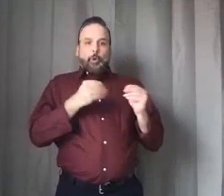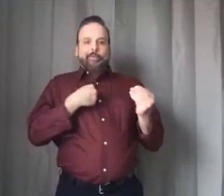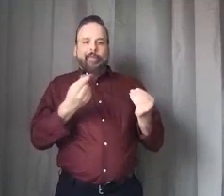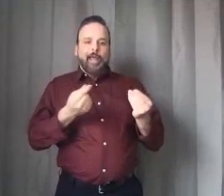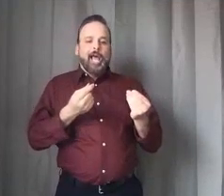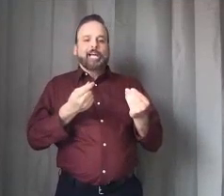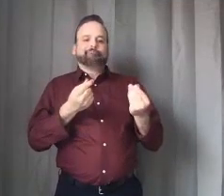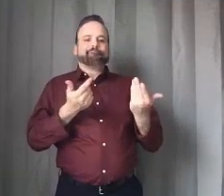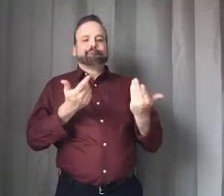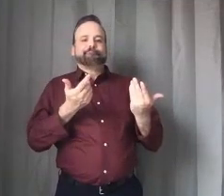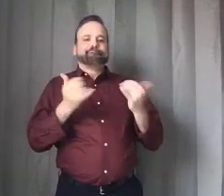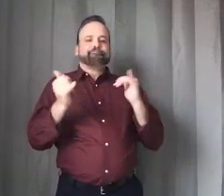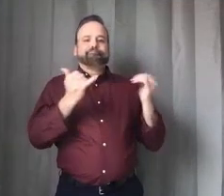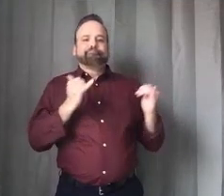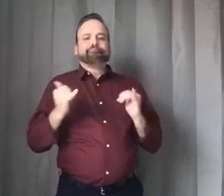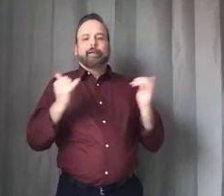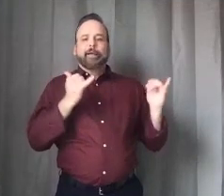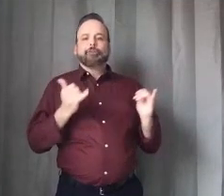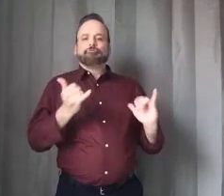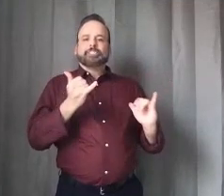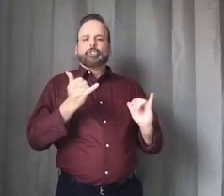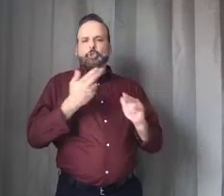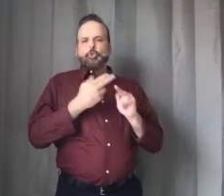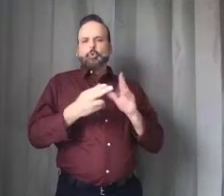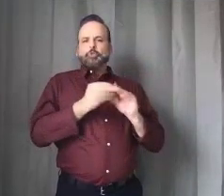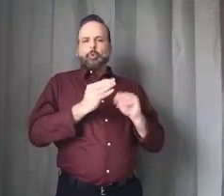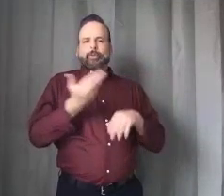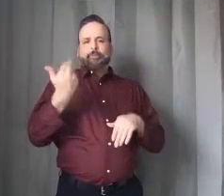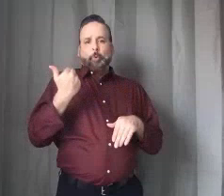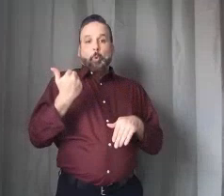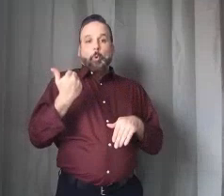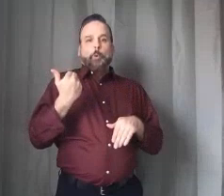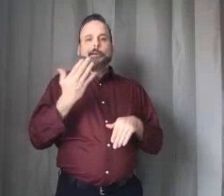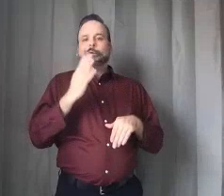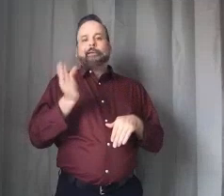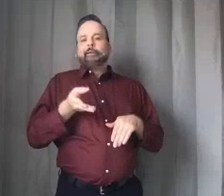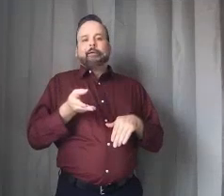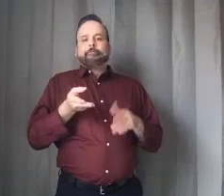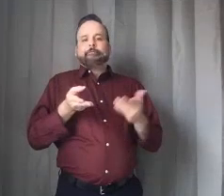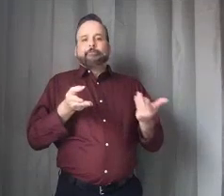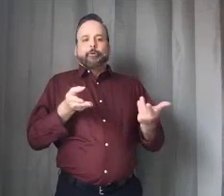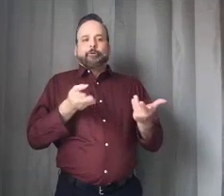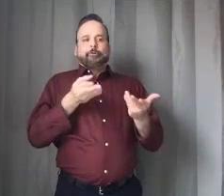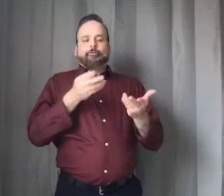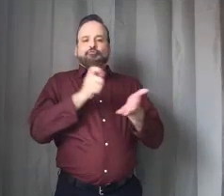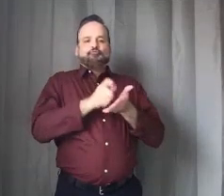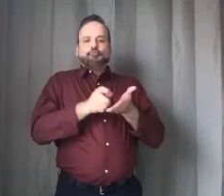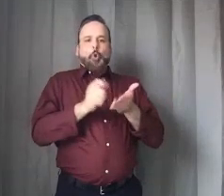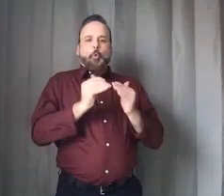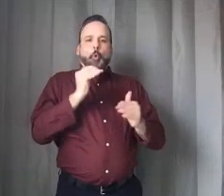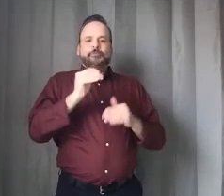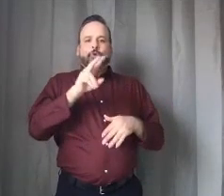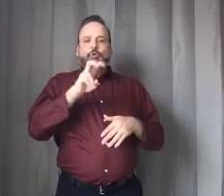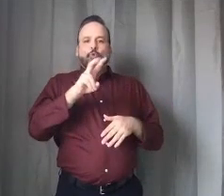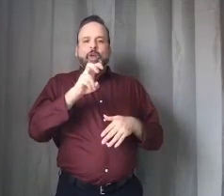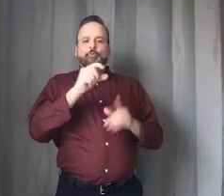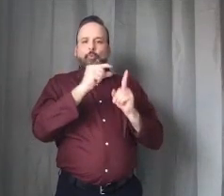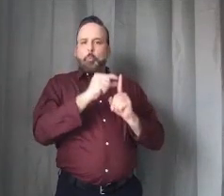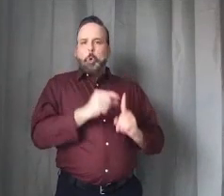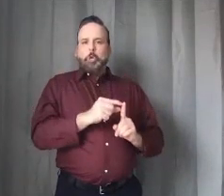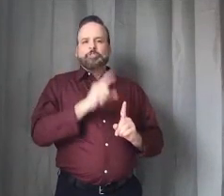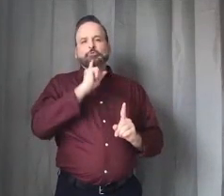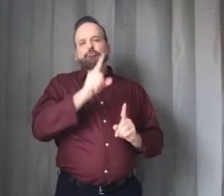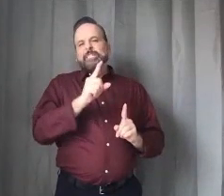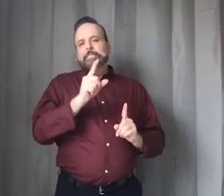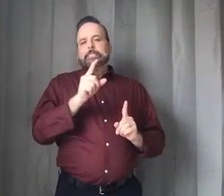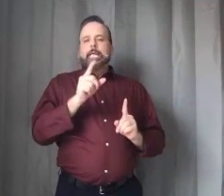with as a short story before. It never got past like 200 words. It was just more of a scene. And I